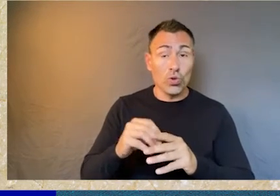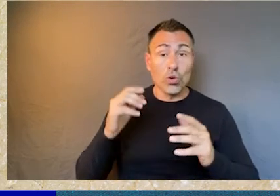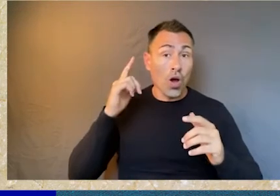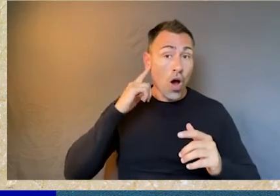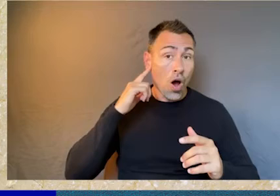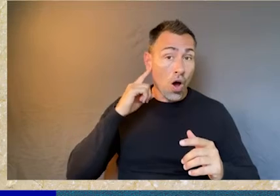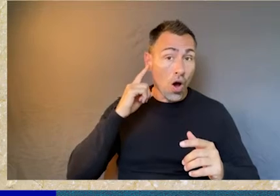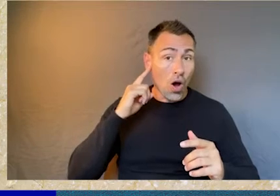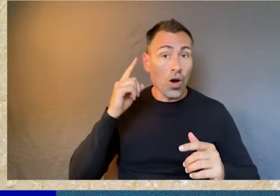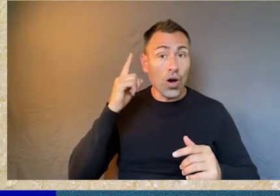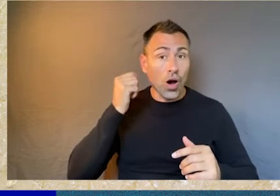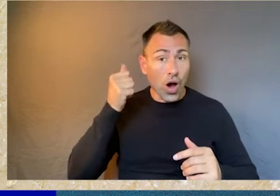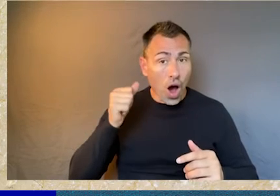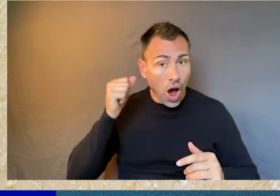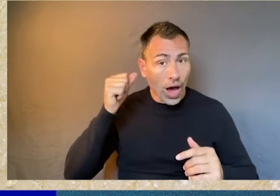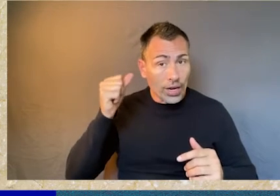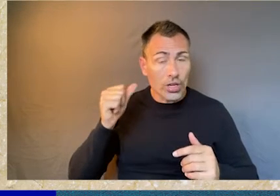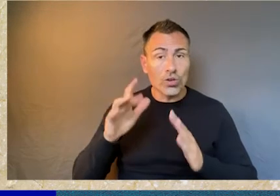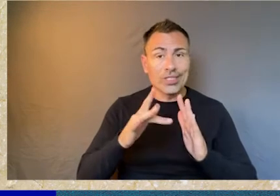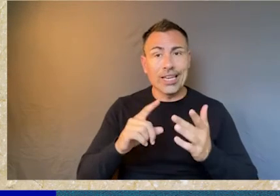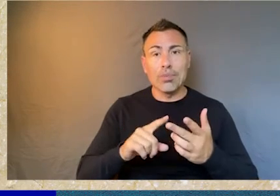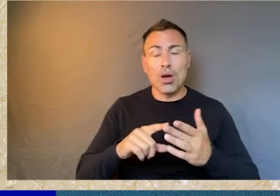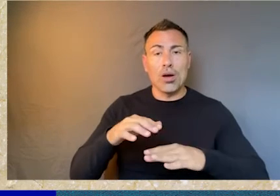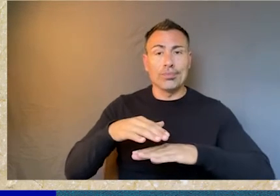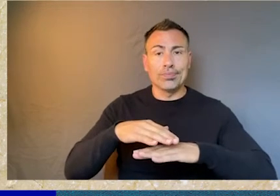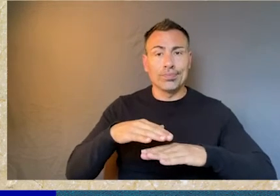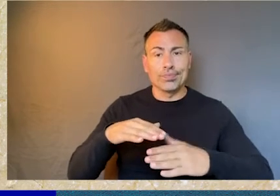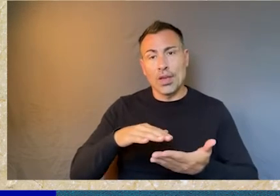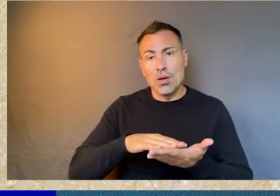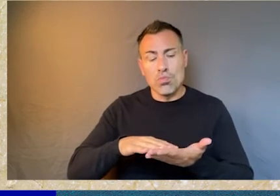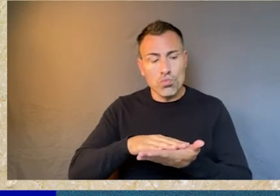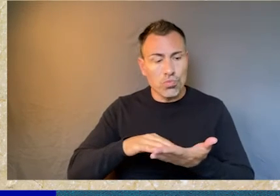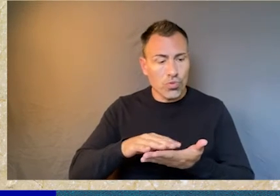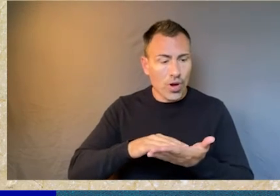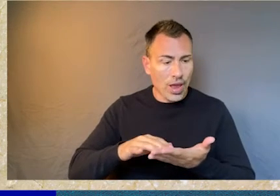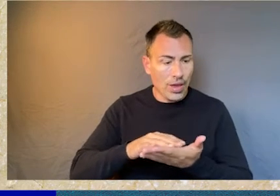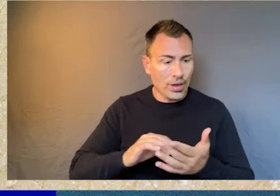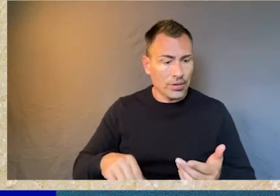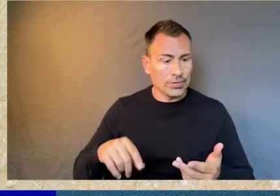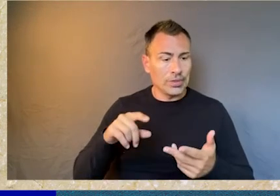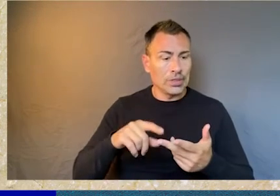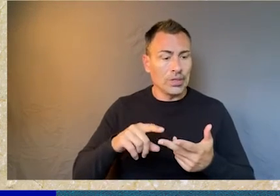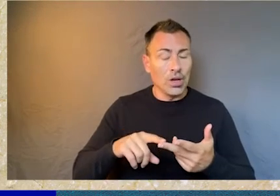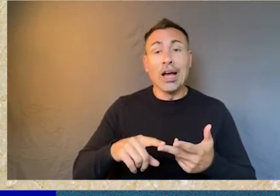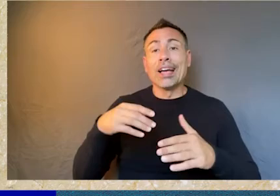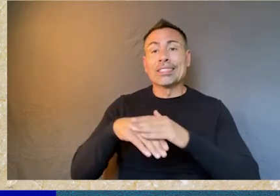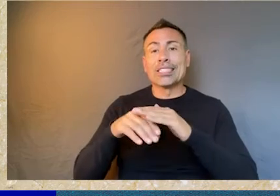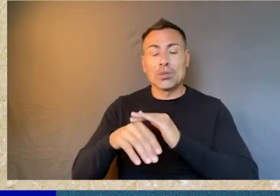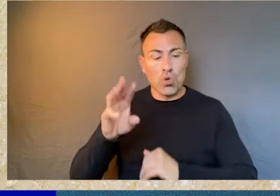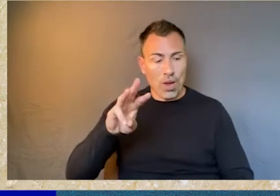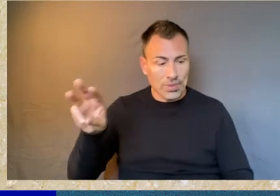formatted materials and information, accessible websites and computer access, verbal descriptions of visual